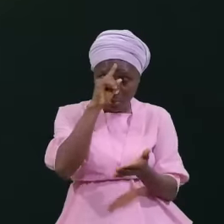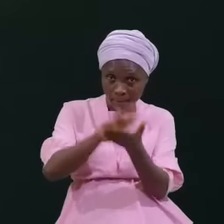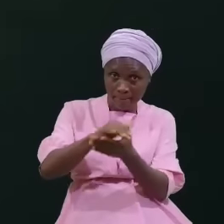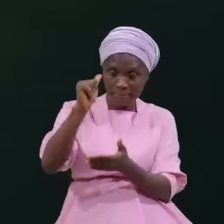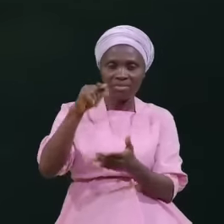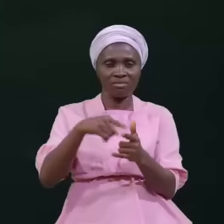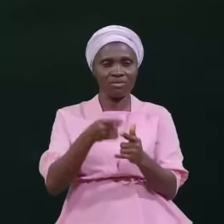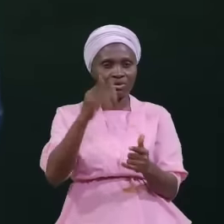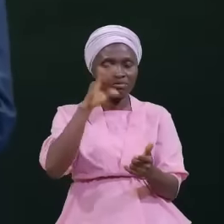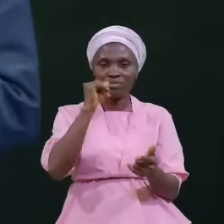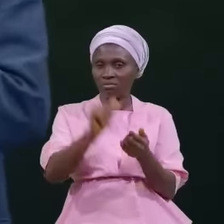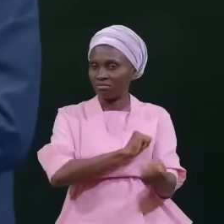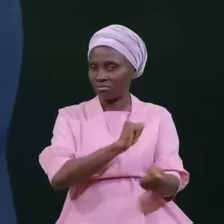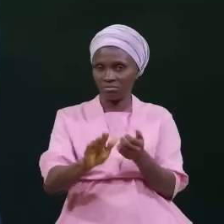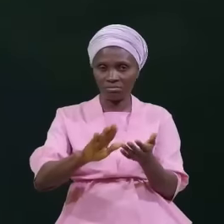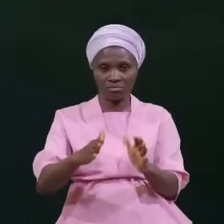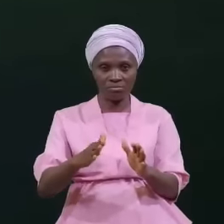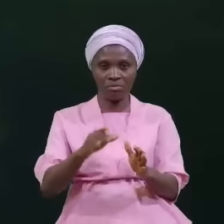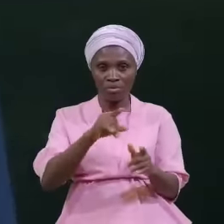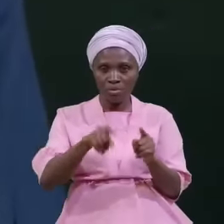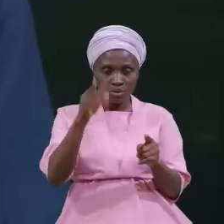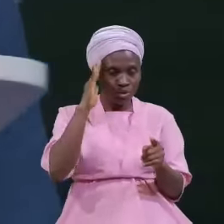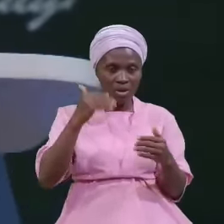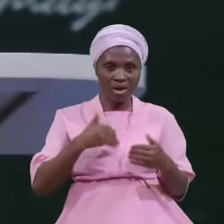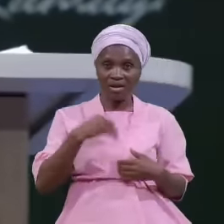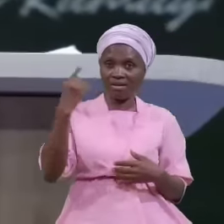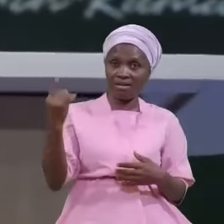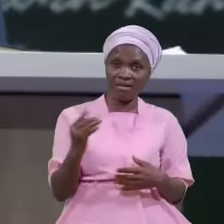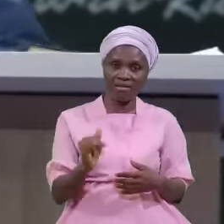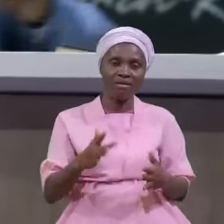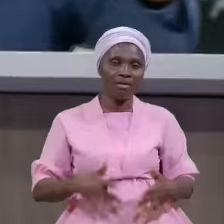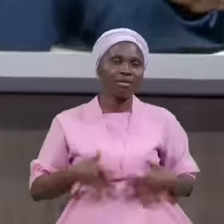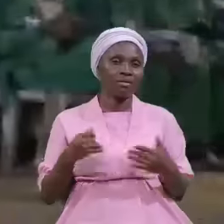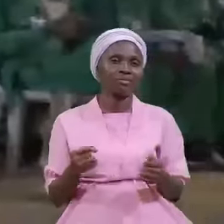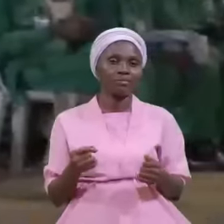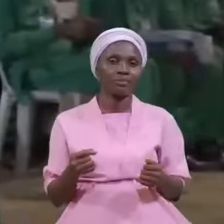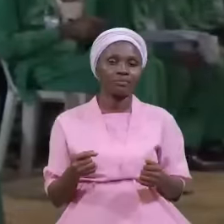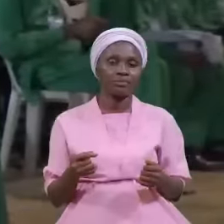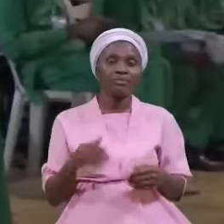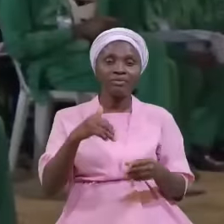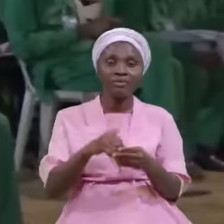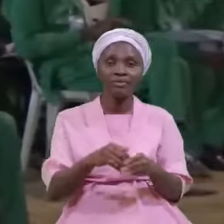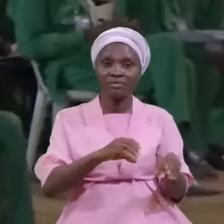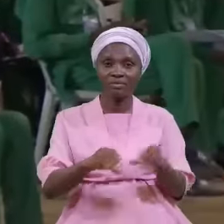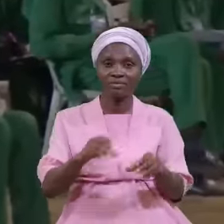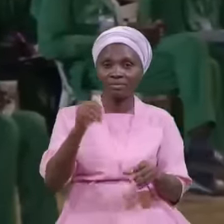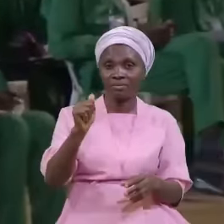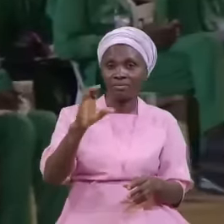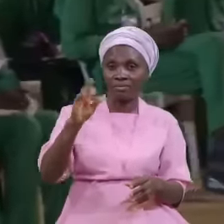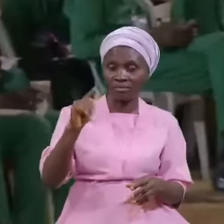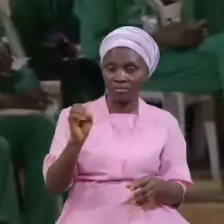have everlasting life. We're looking at Acts chapter 5, and I'm reading from verse